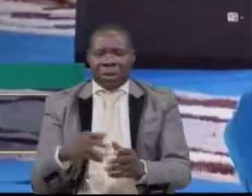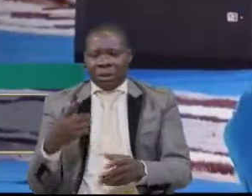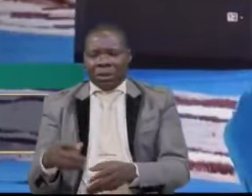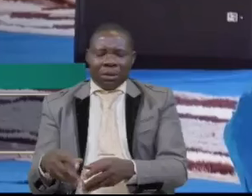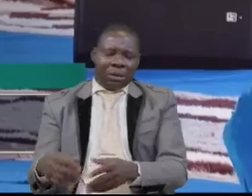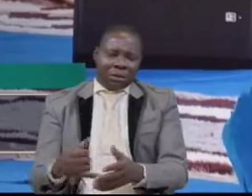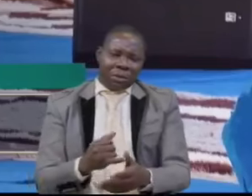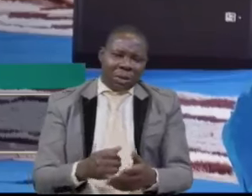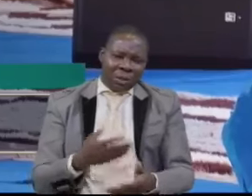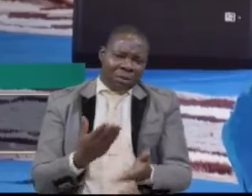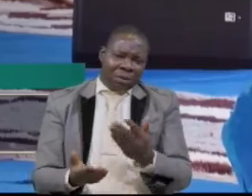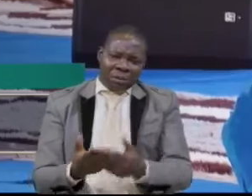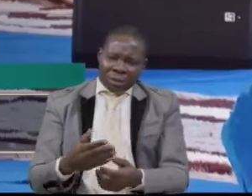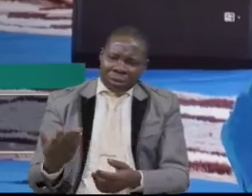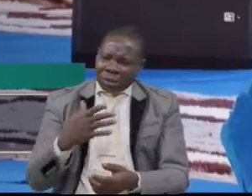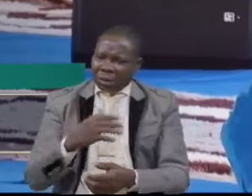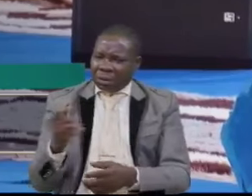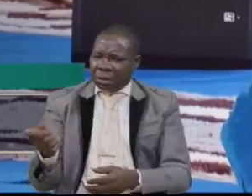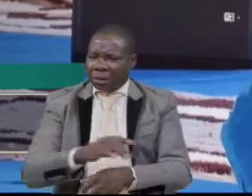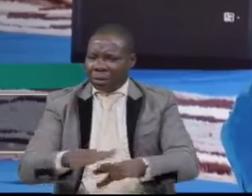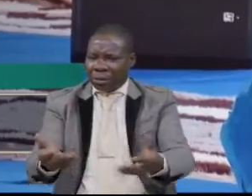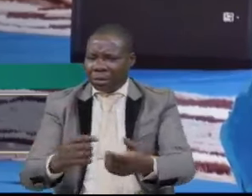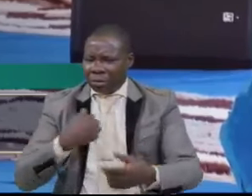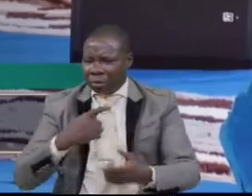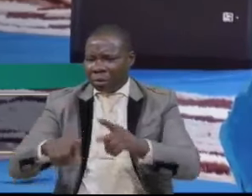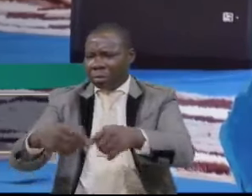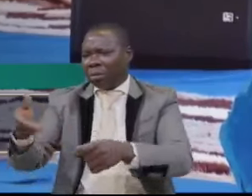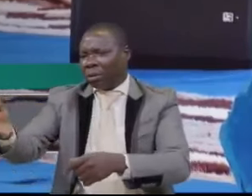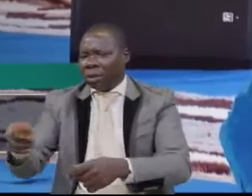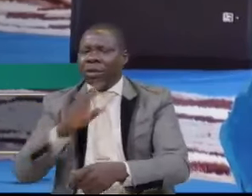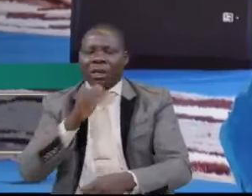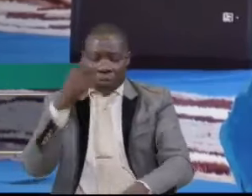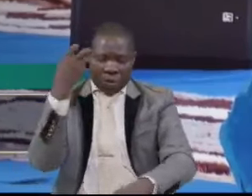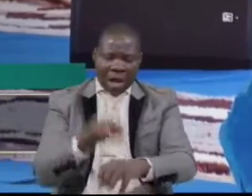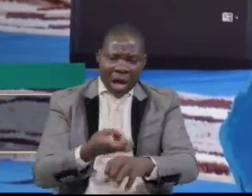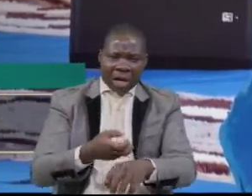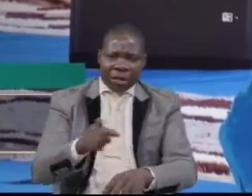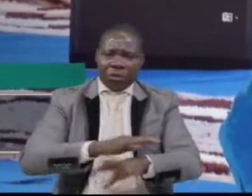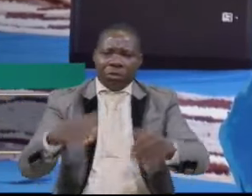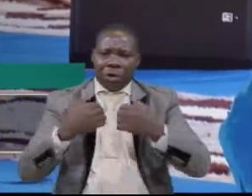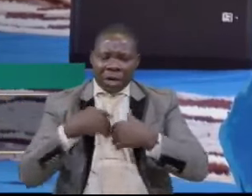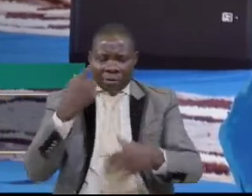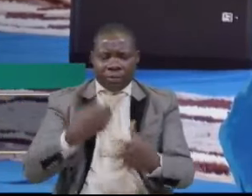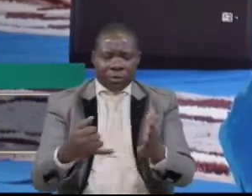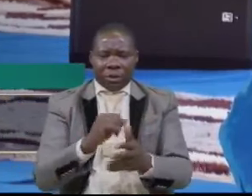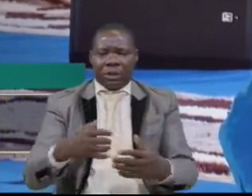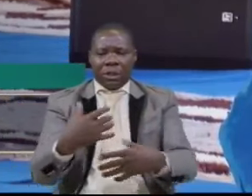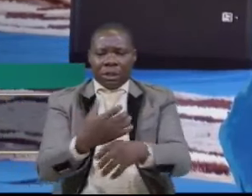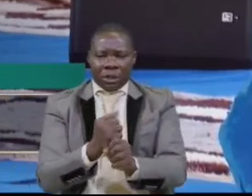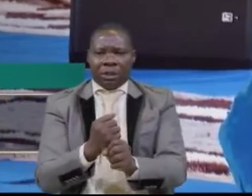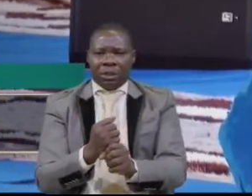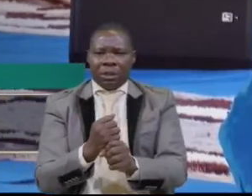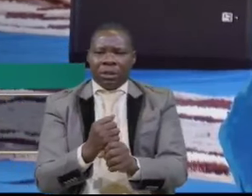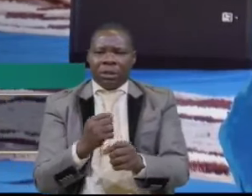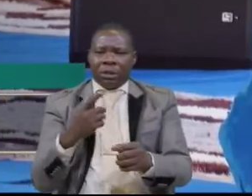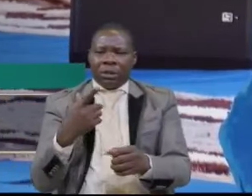that direction, you're not tough. And you don't have what it takes in tough times to have